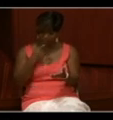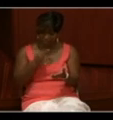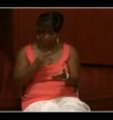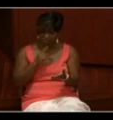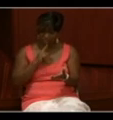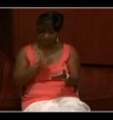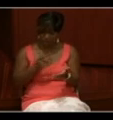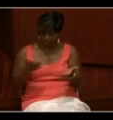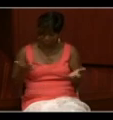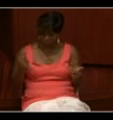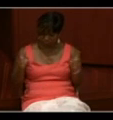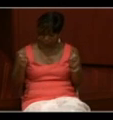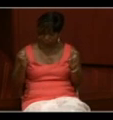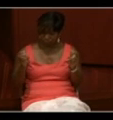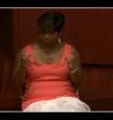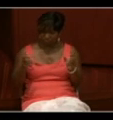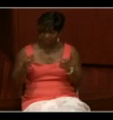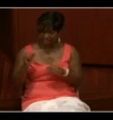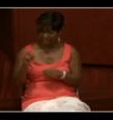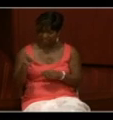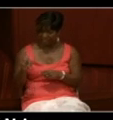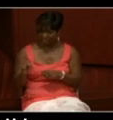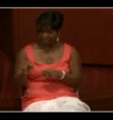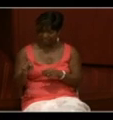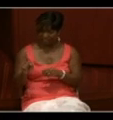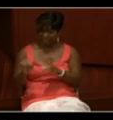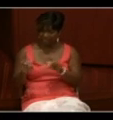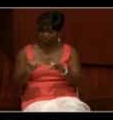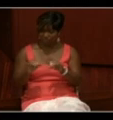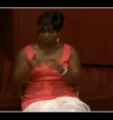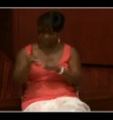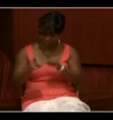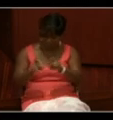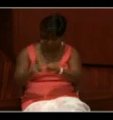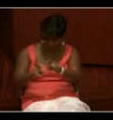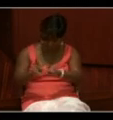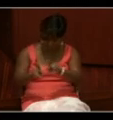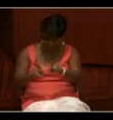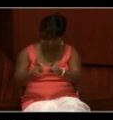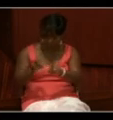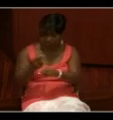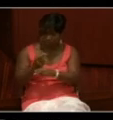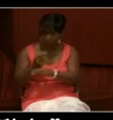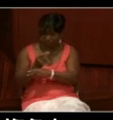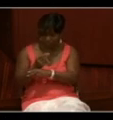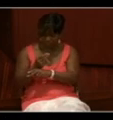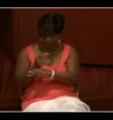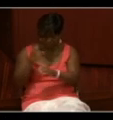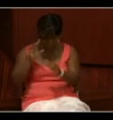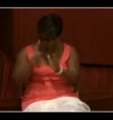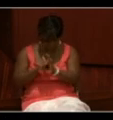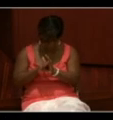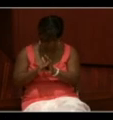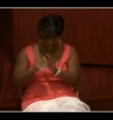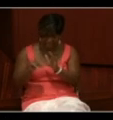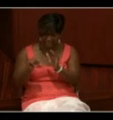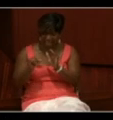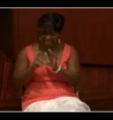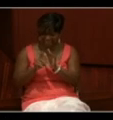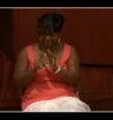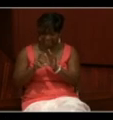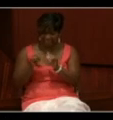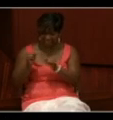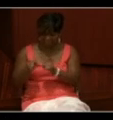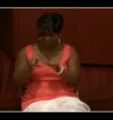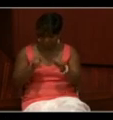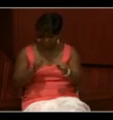are? The INS did this through interrogations, through using photographs to identify individuals,